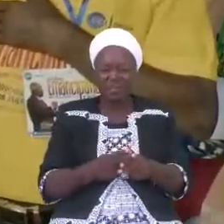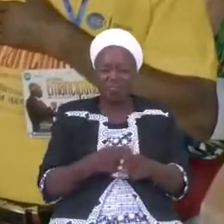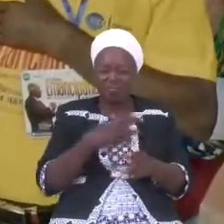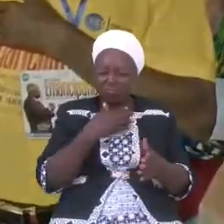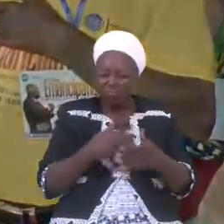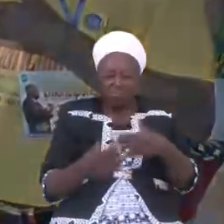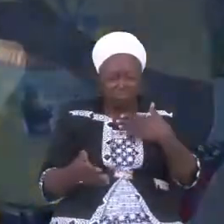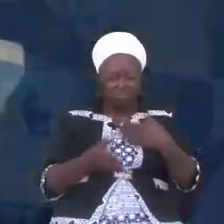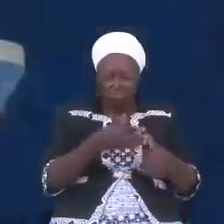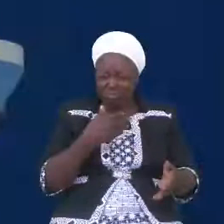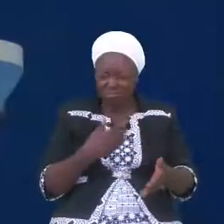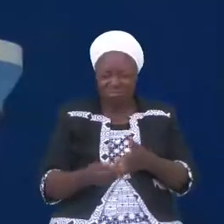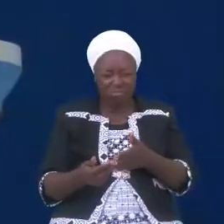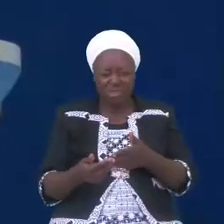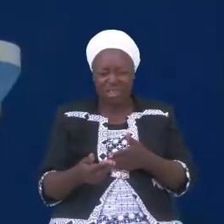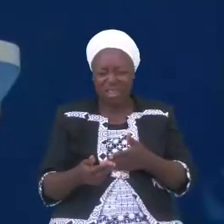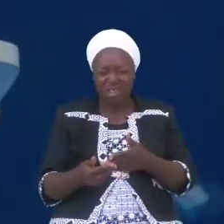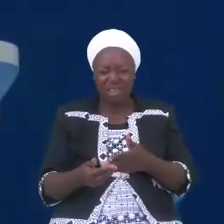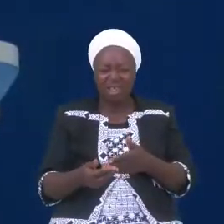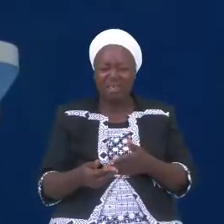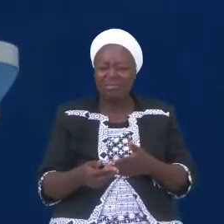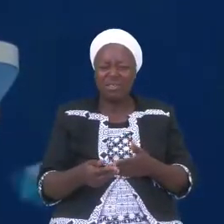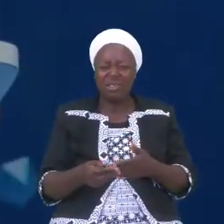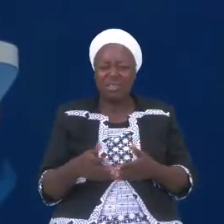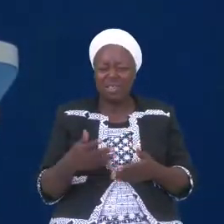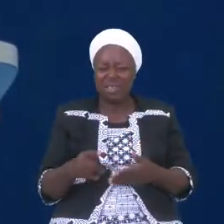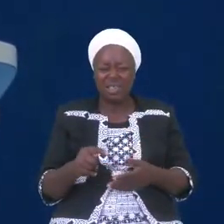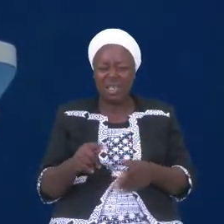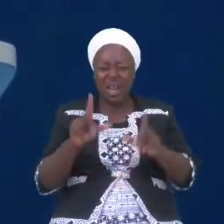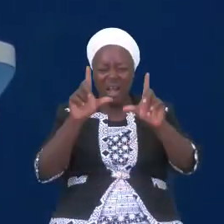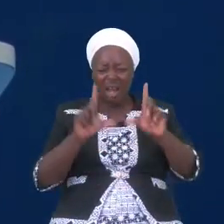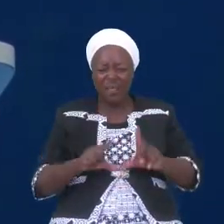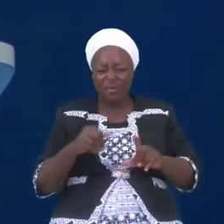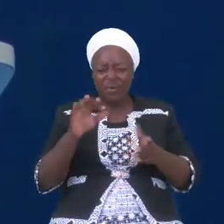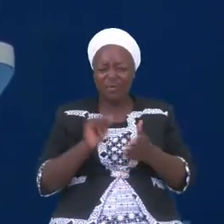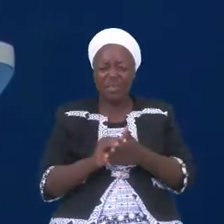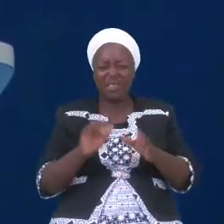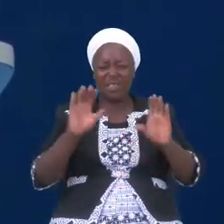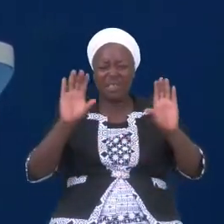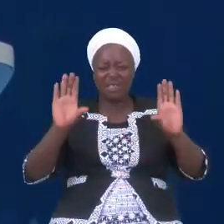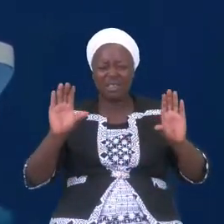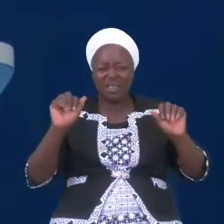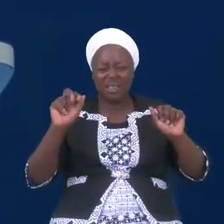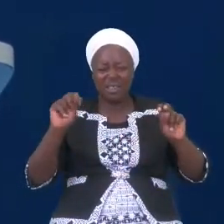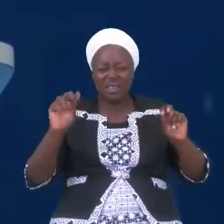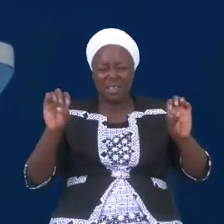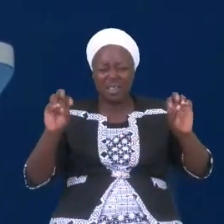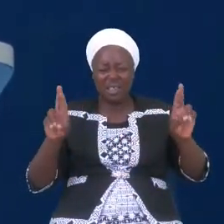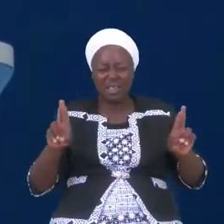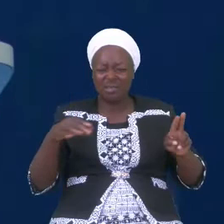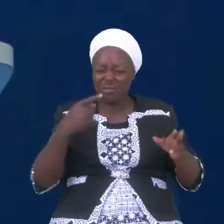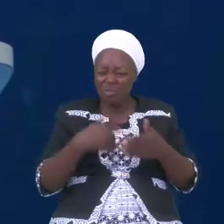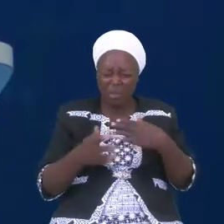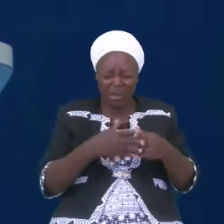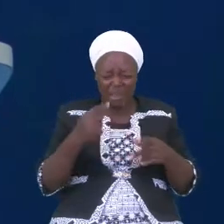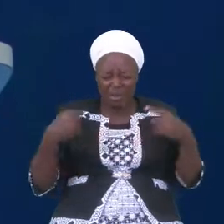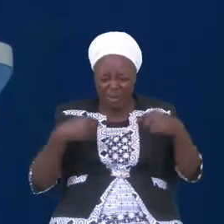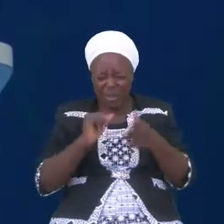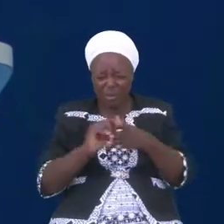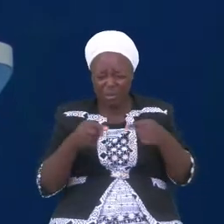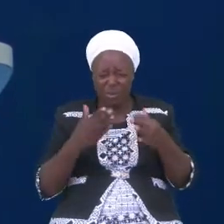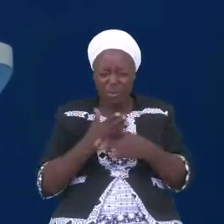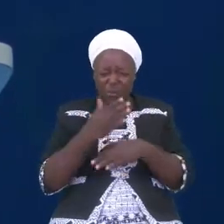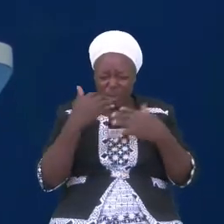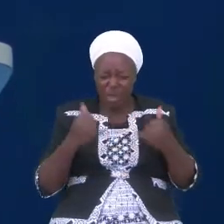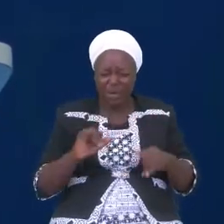Whatever stage of the cancer, whatever pain, whatever you are going through now, I